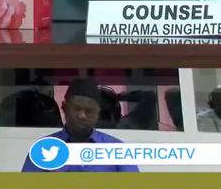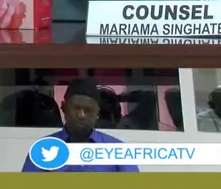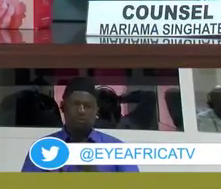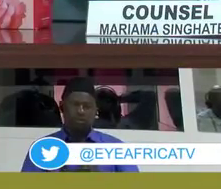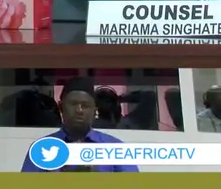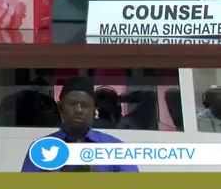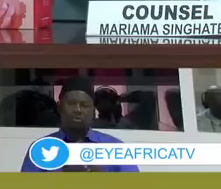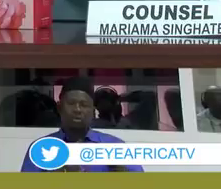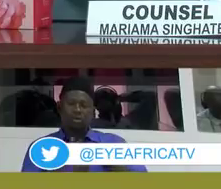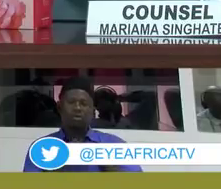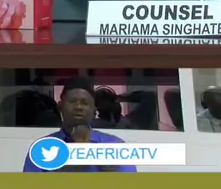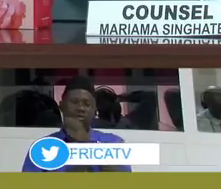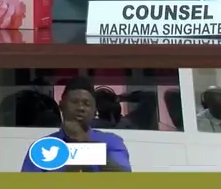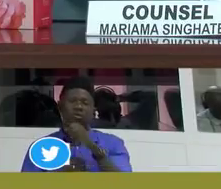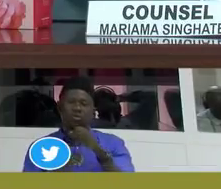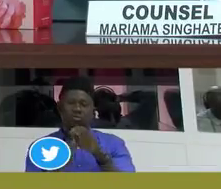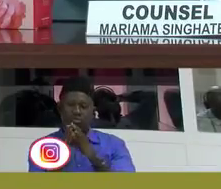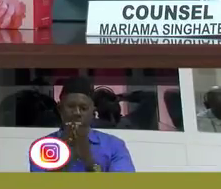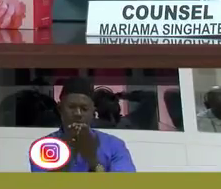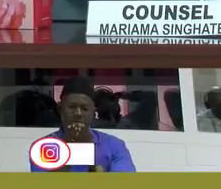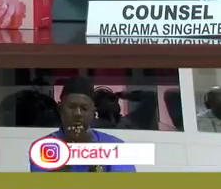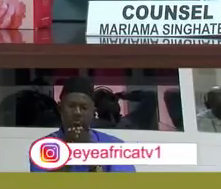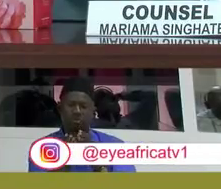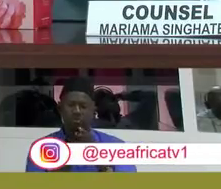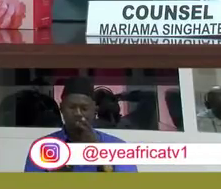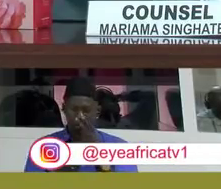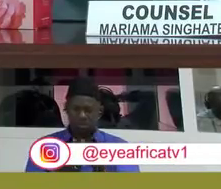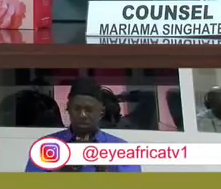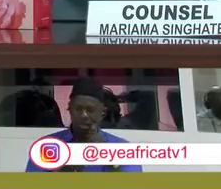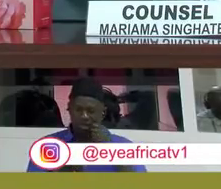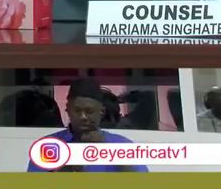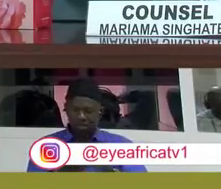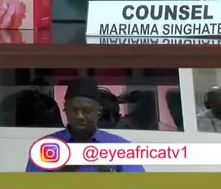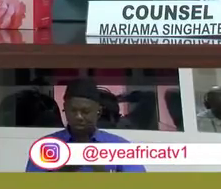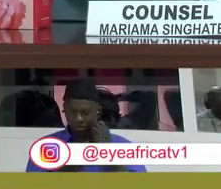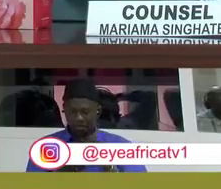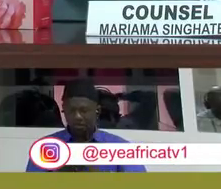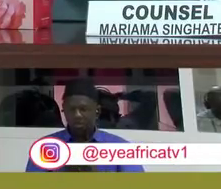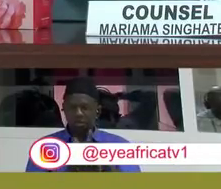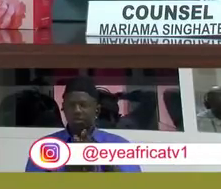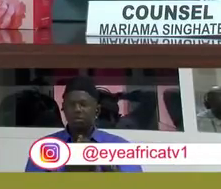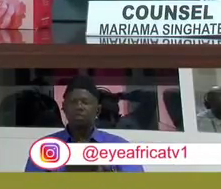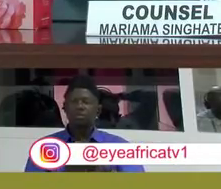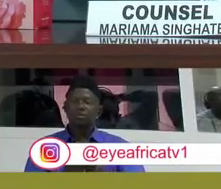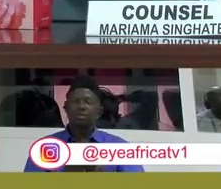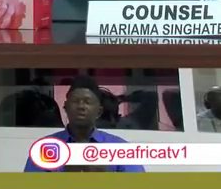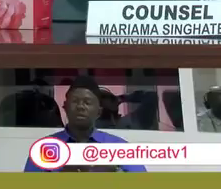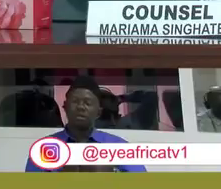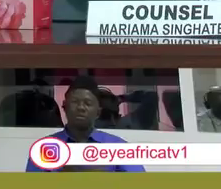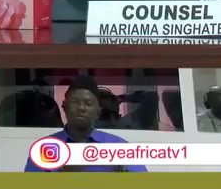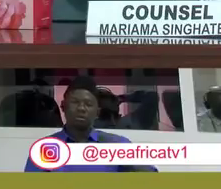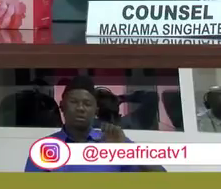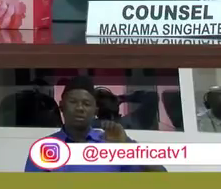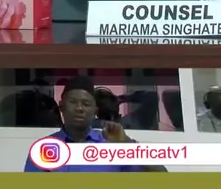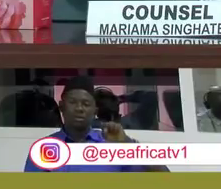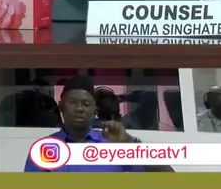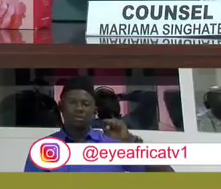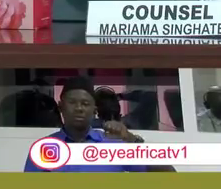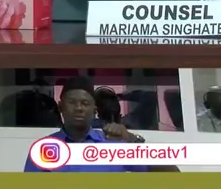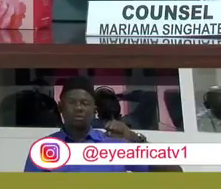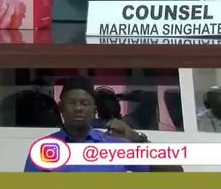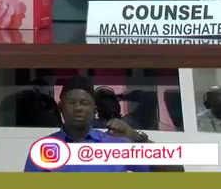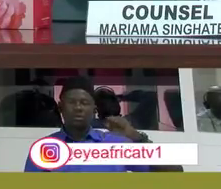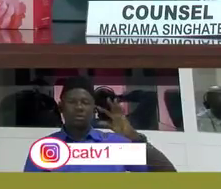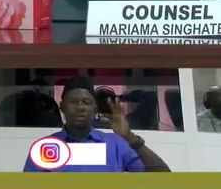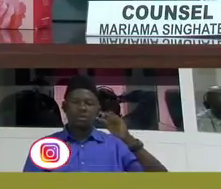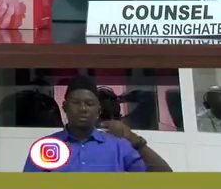the letter written by the Knights of St. Peter and St. Paul in protest of the declaration. Yes. Which